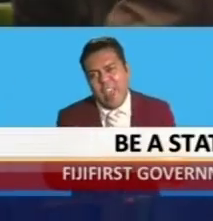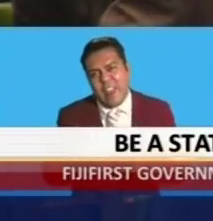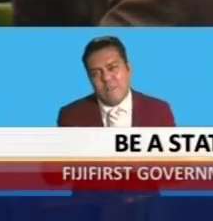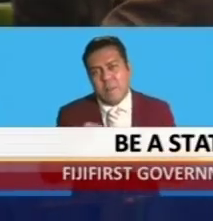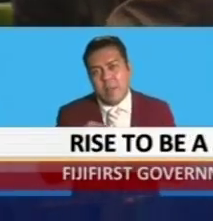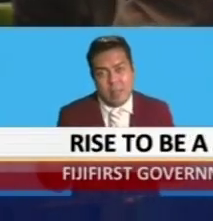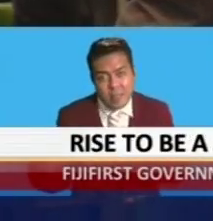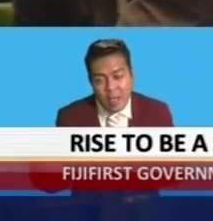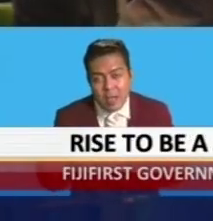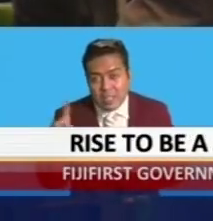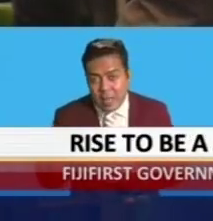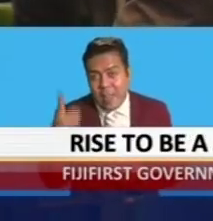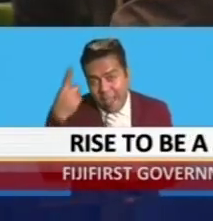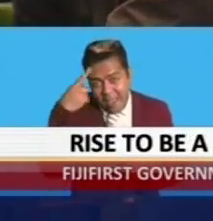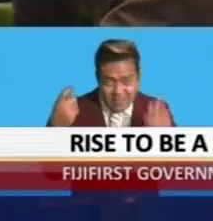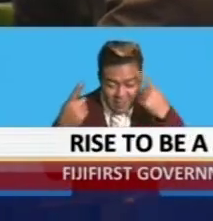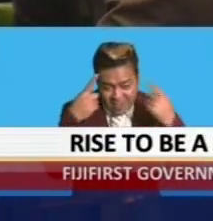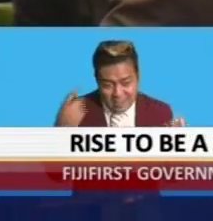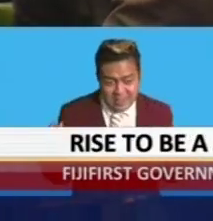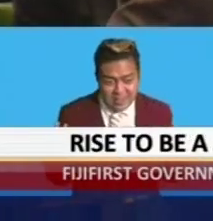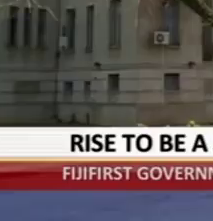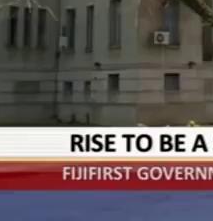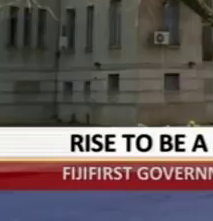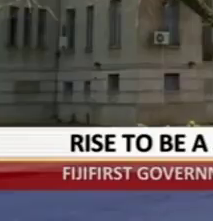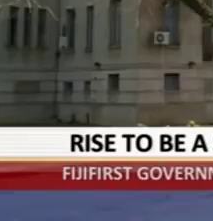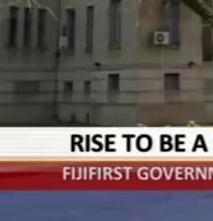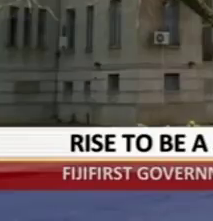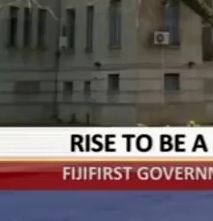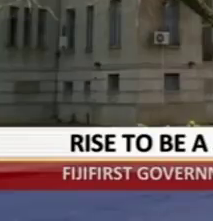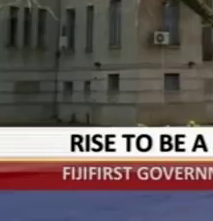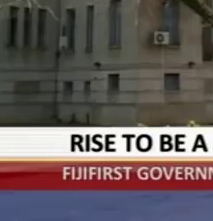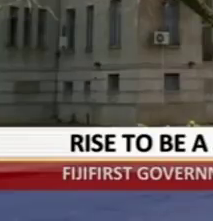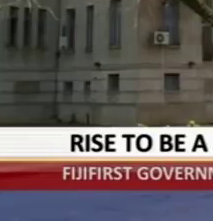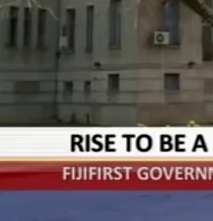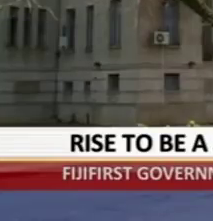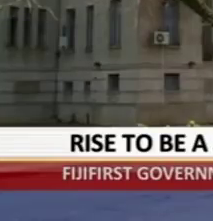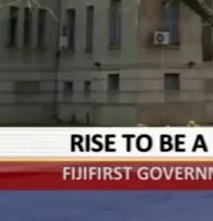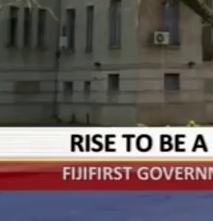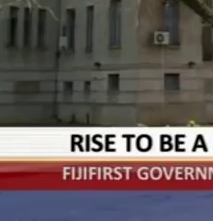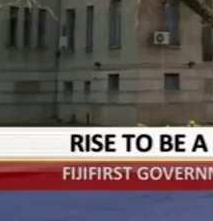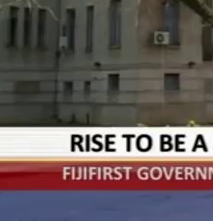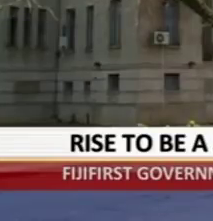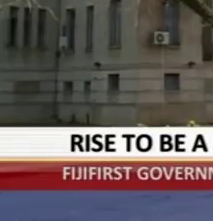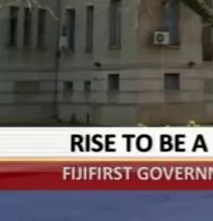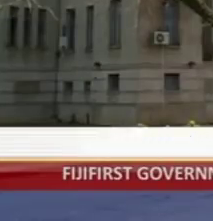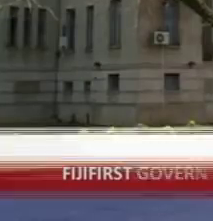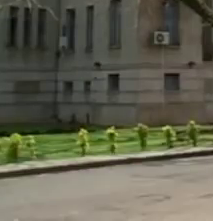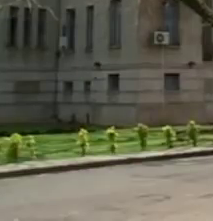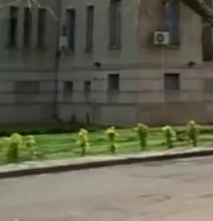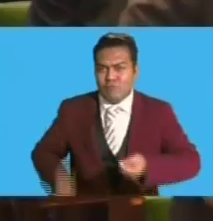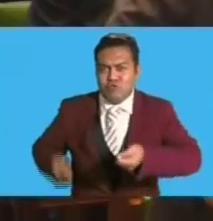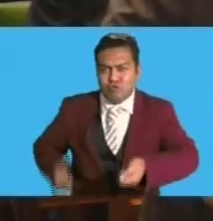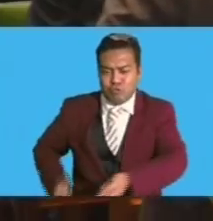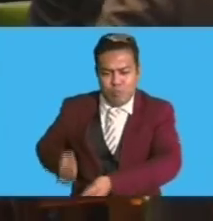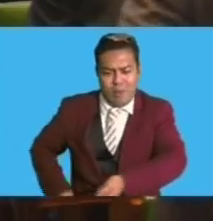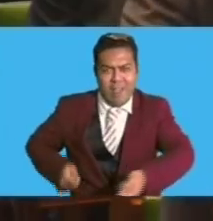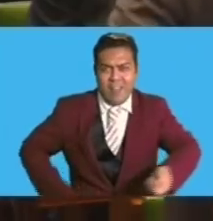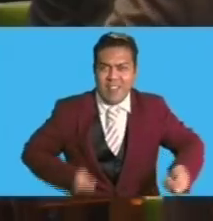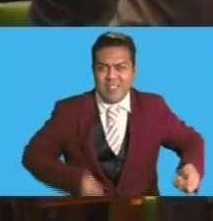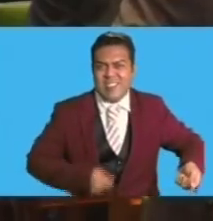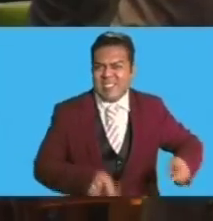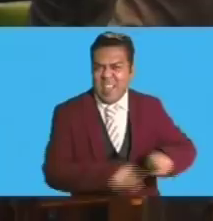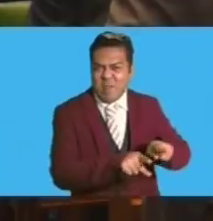Inia Seriratu says the government is well ahead with its schedule and needs to cut out those that lag behind. We are at